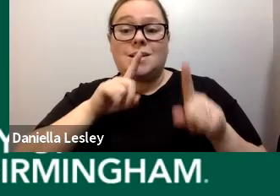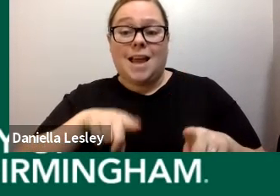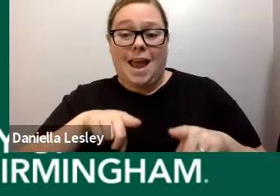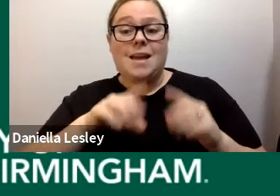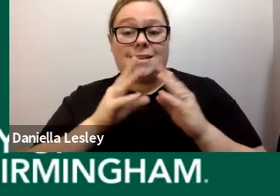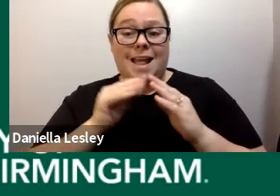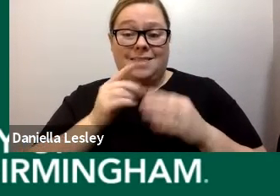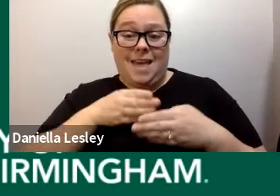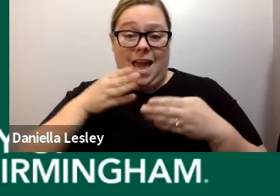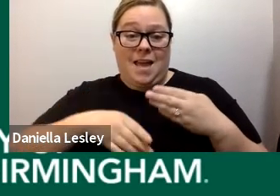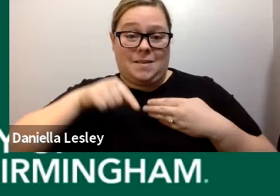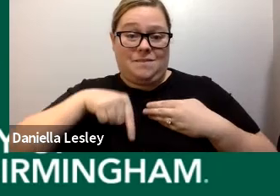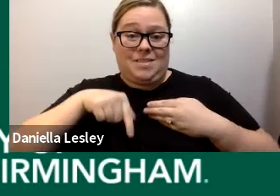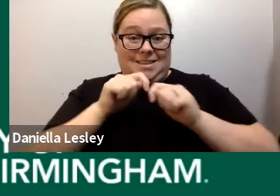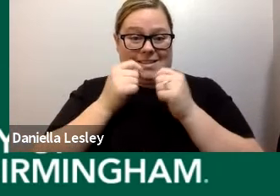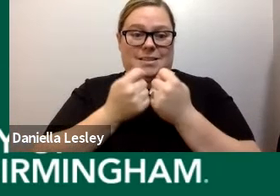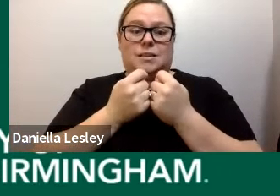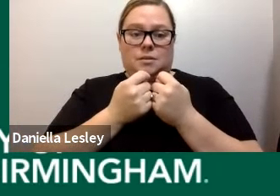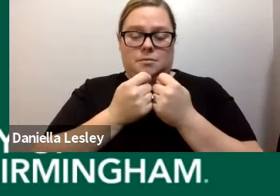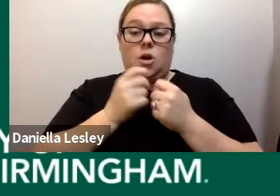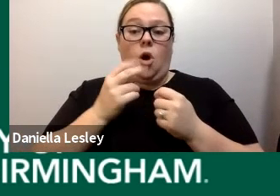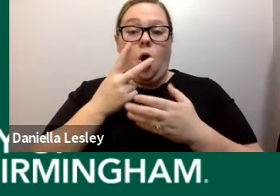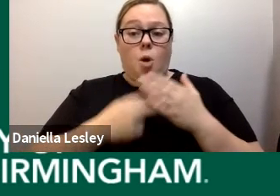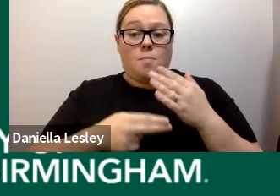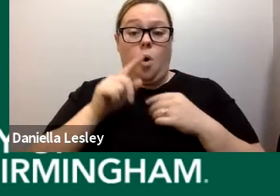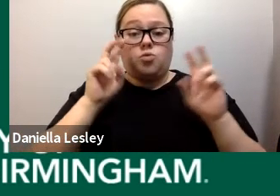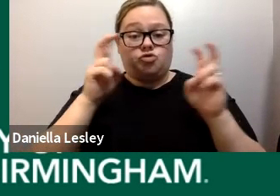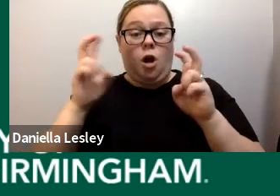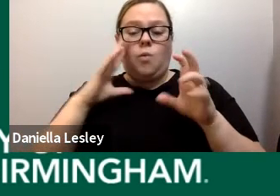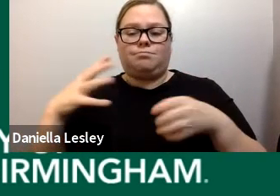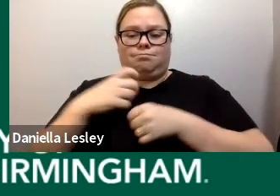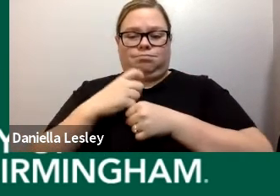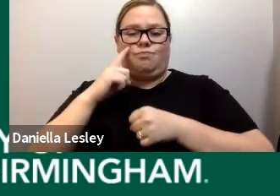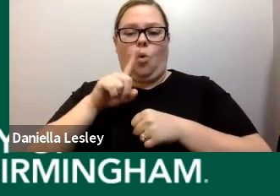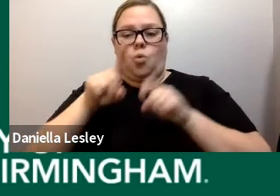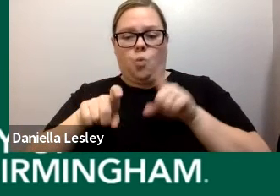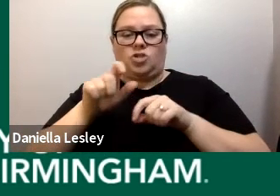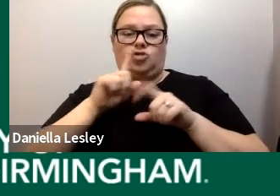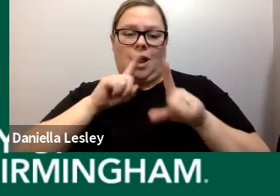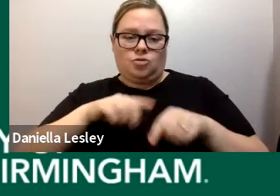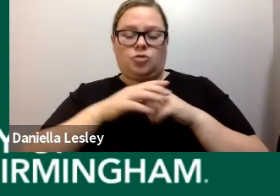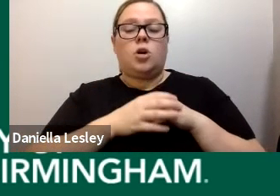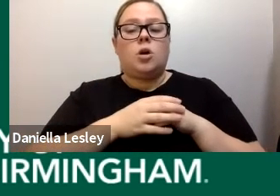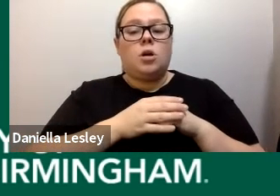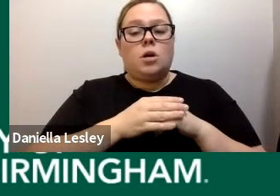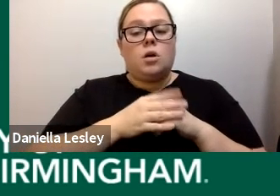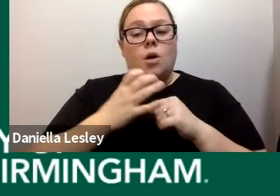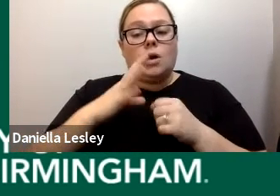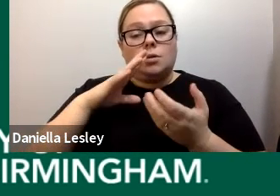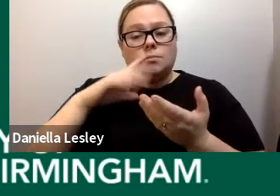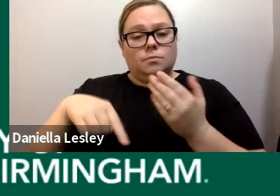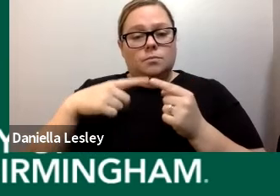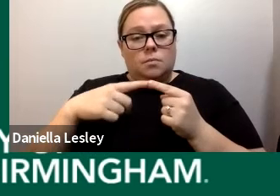of this theme. And so both of the topics will be combined for the question and answer session. So I'm going to talk about our